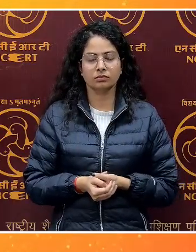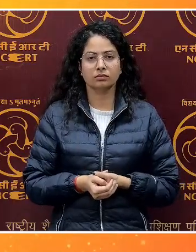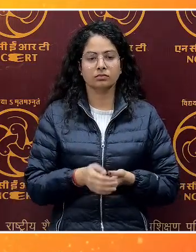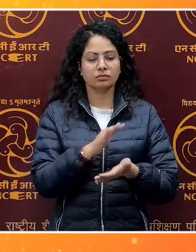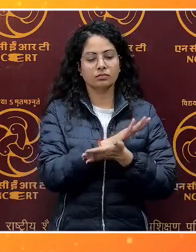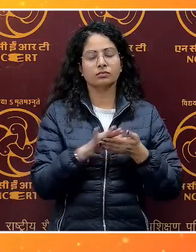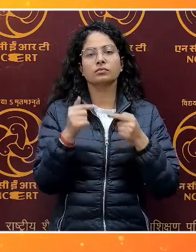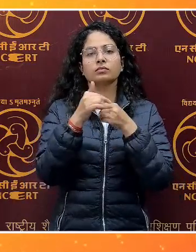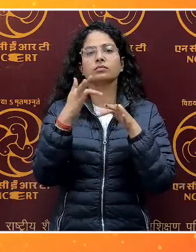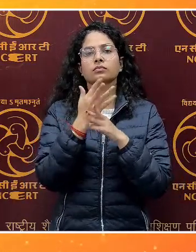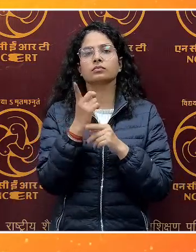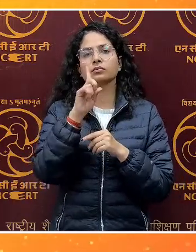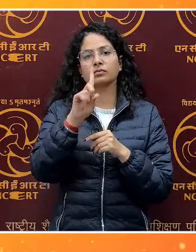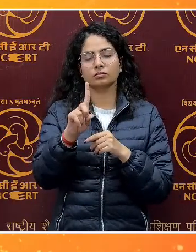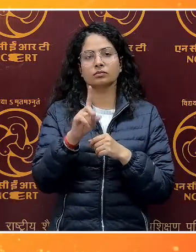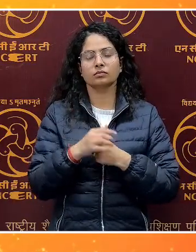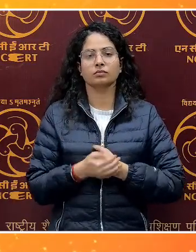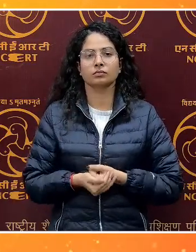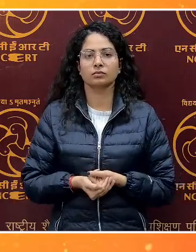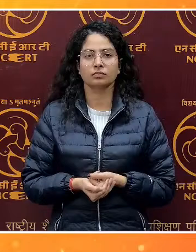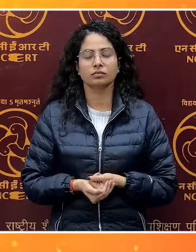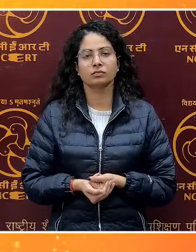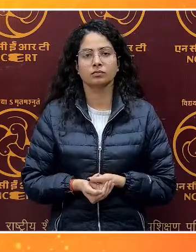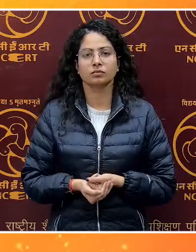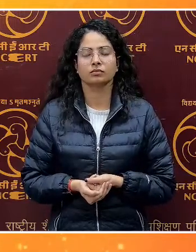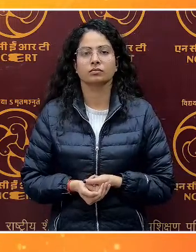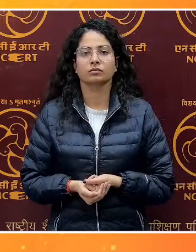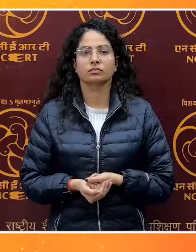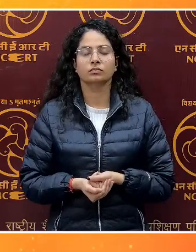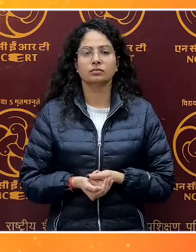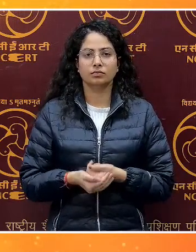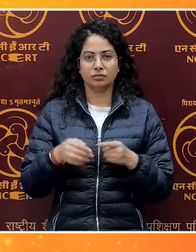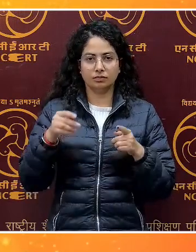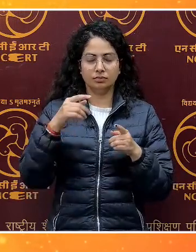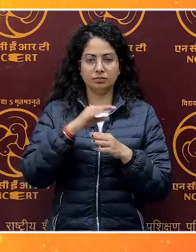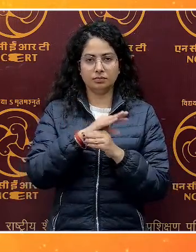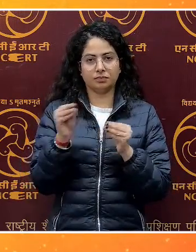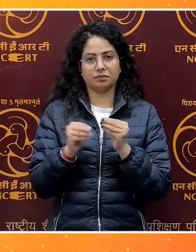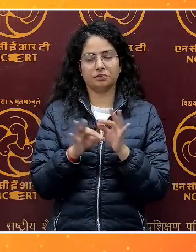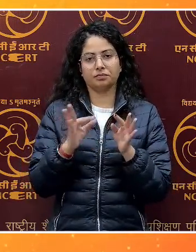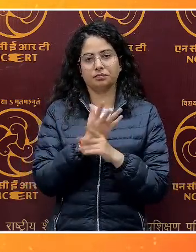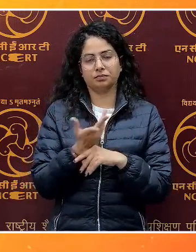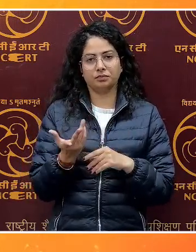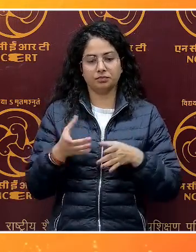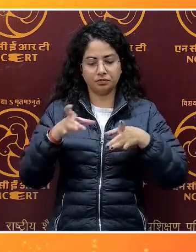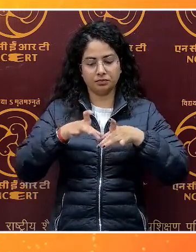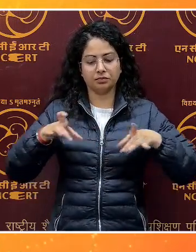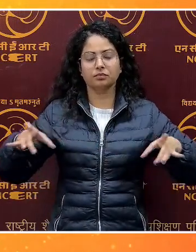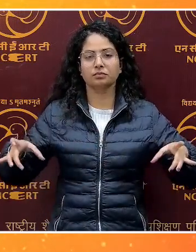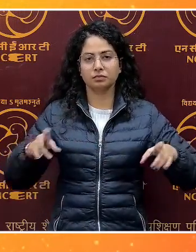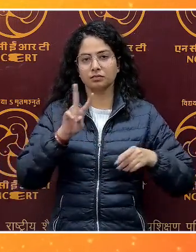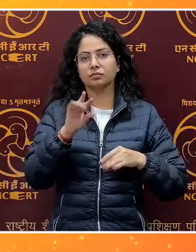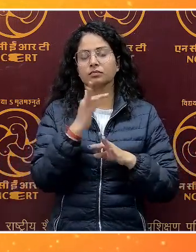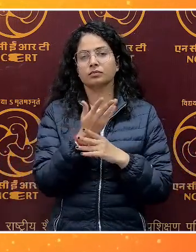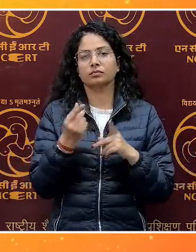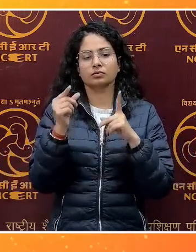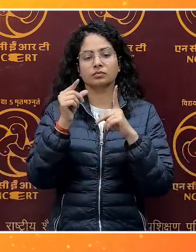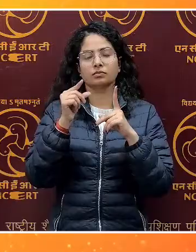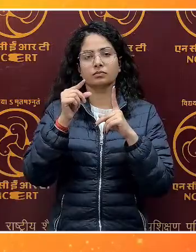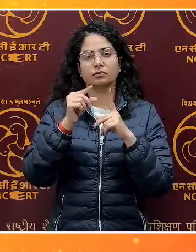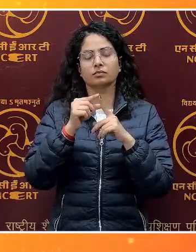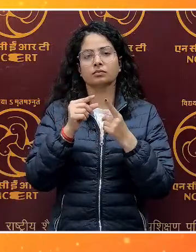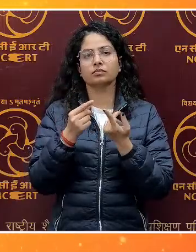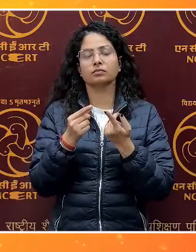as h1 for the conical portion, okay, plus what is the volume of cylinder? Pi r square